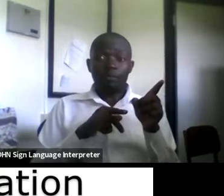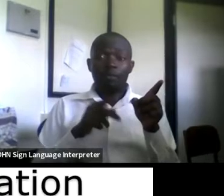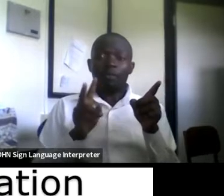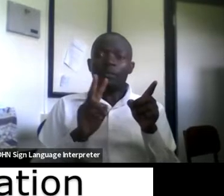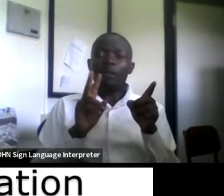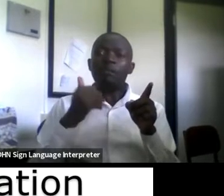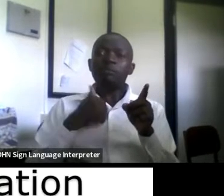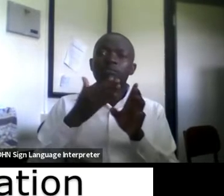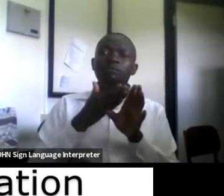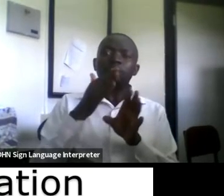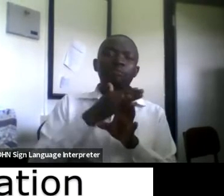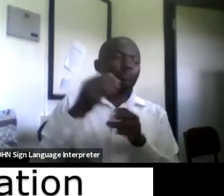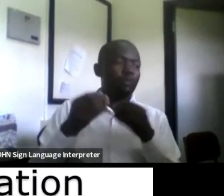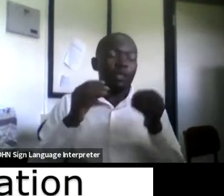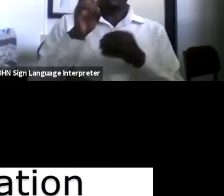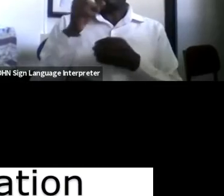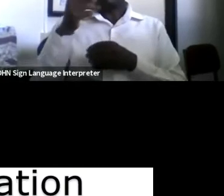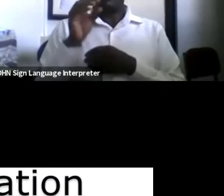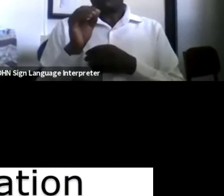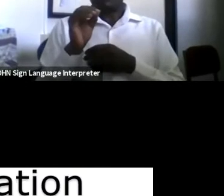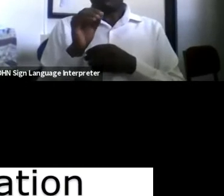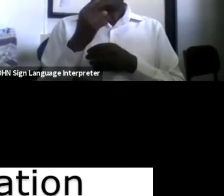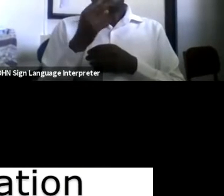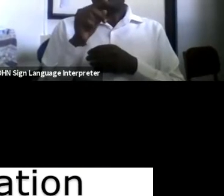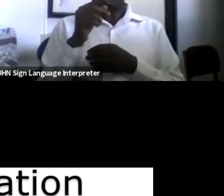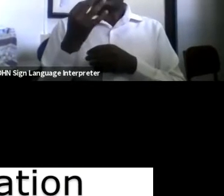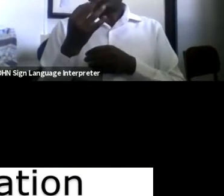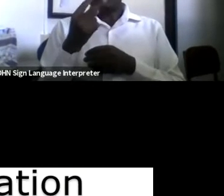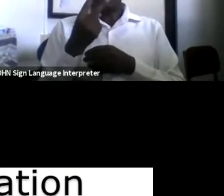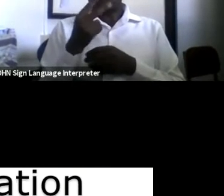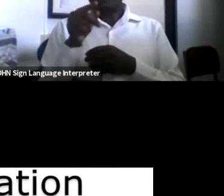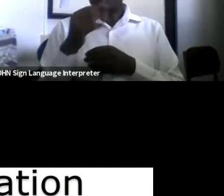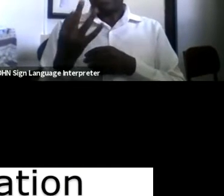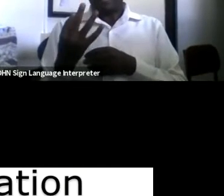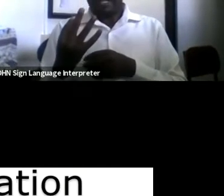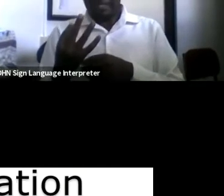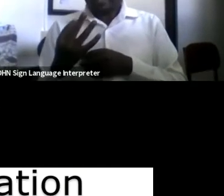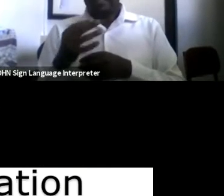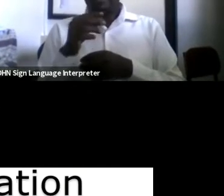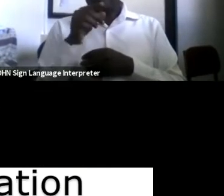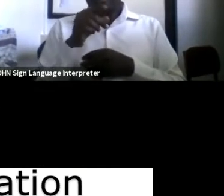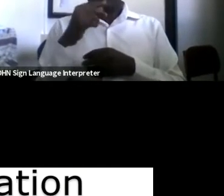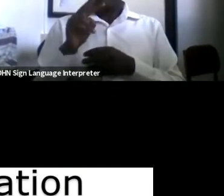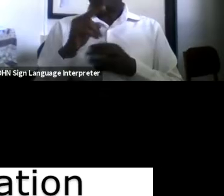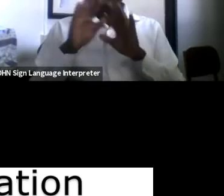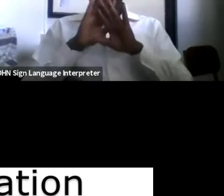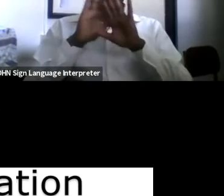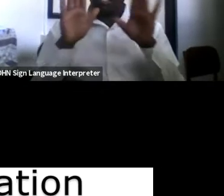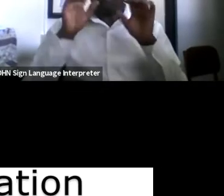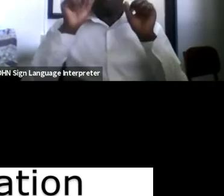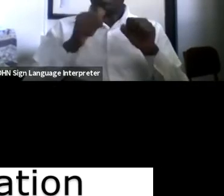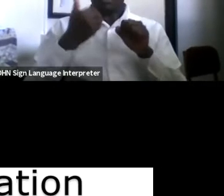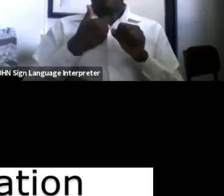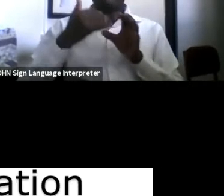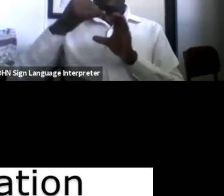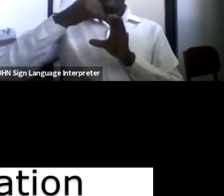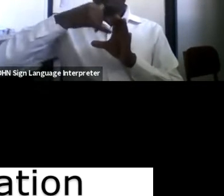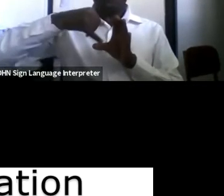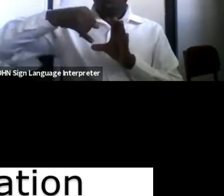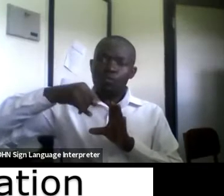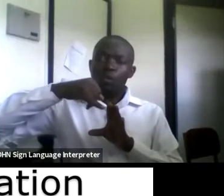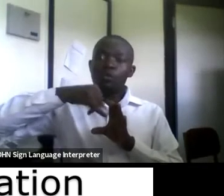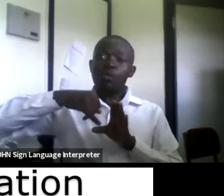WHA 58.23, and it very clearly said that there has to be inclusive, there has to